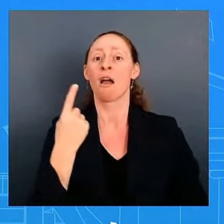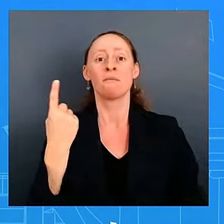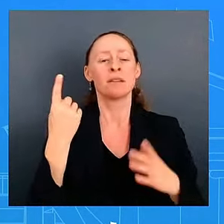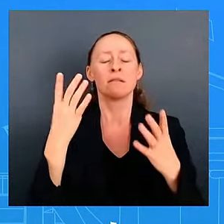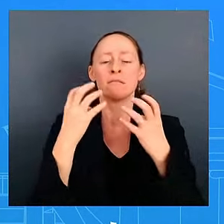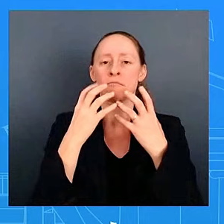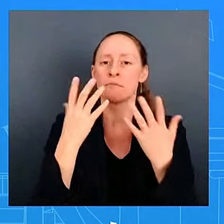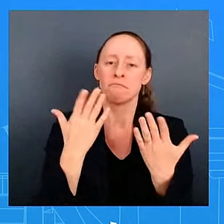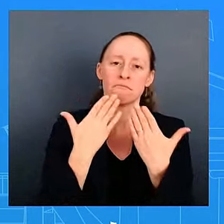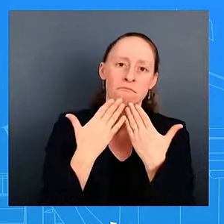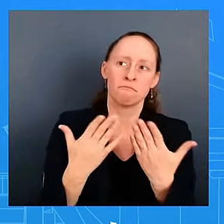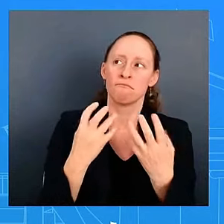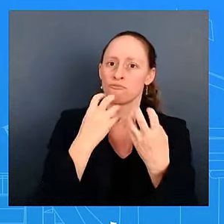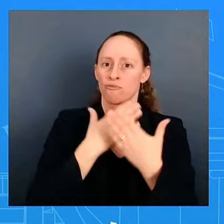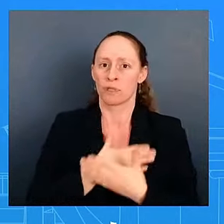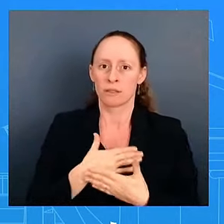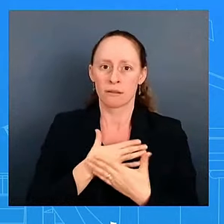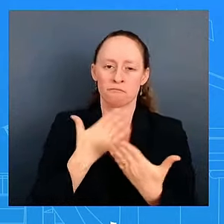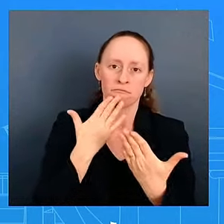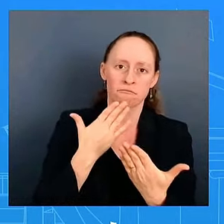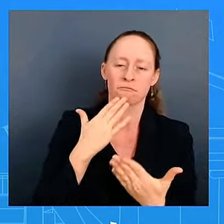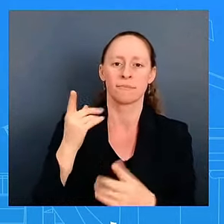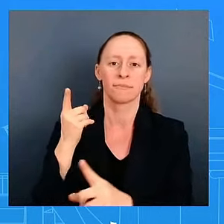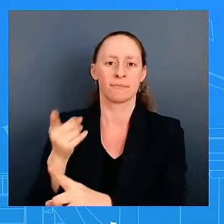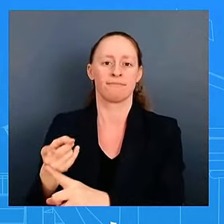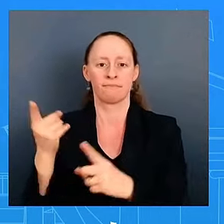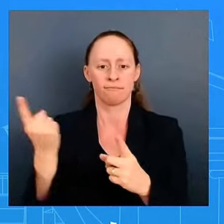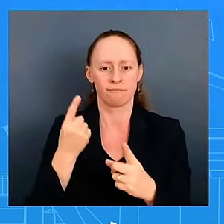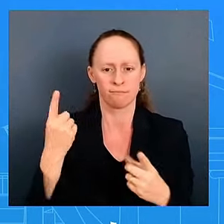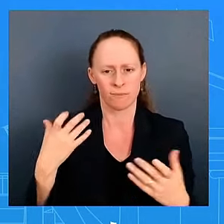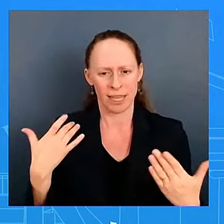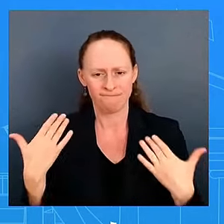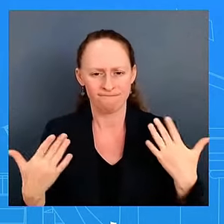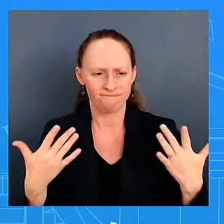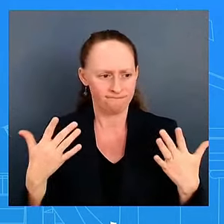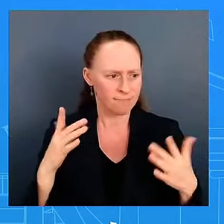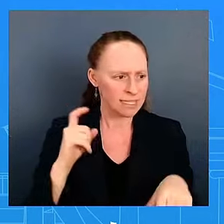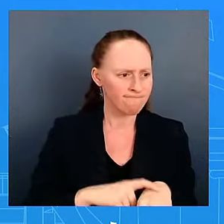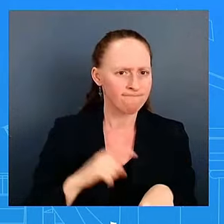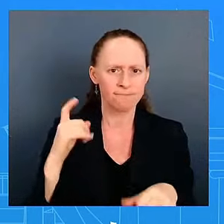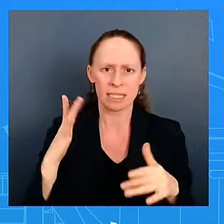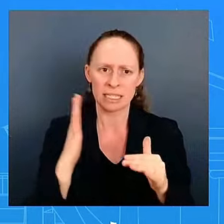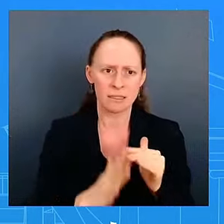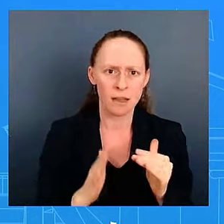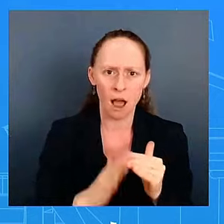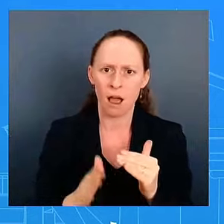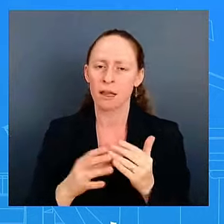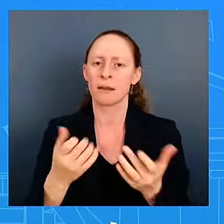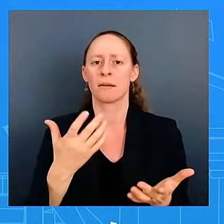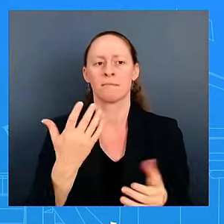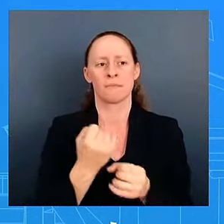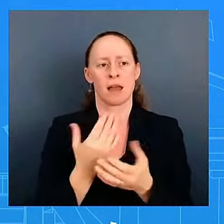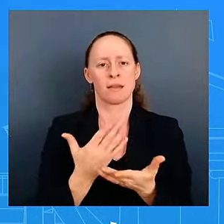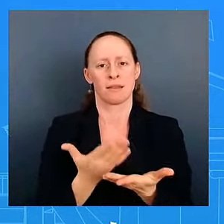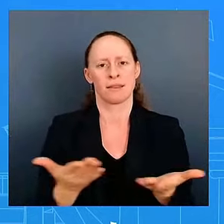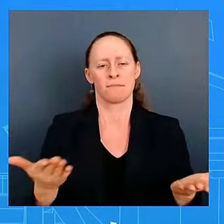They care about getting things done. And I you know, it really truly is who he is at his